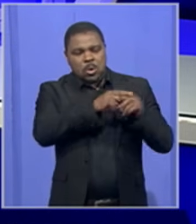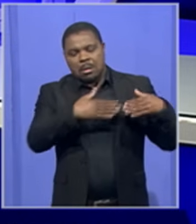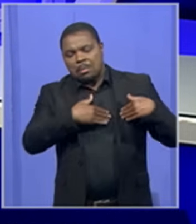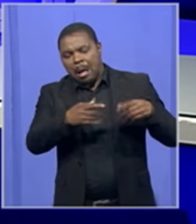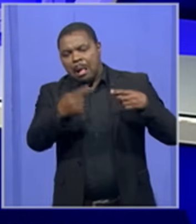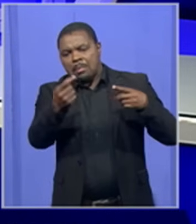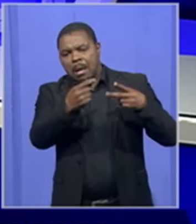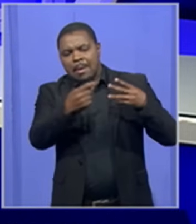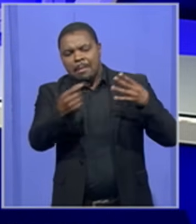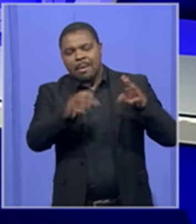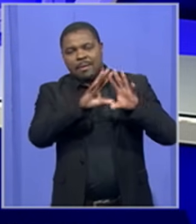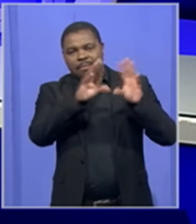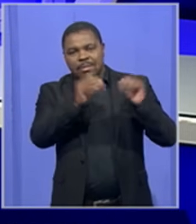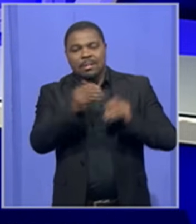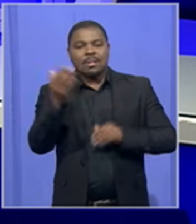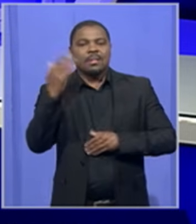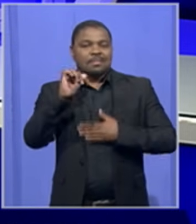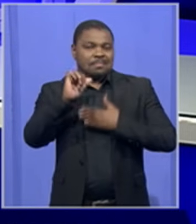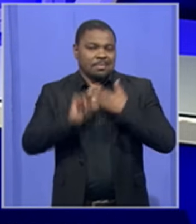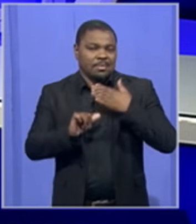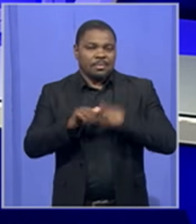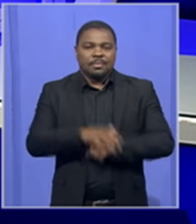Mkhwanazi kgwedi e e fetileng.